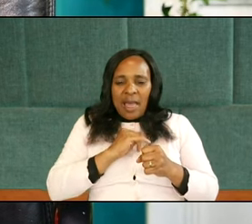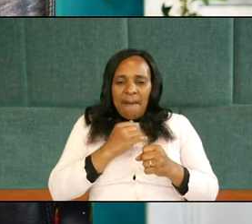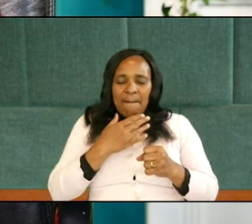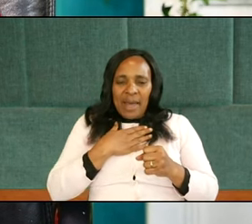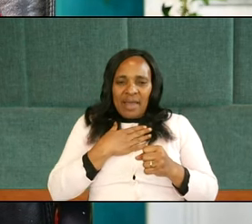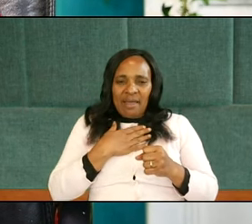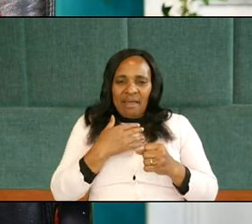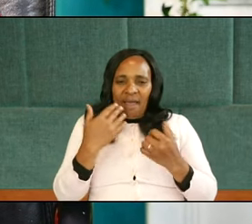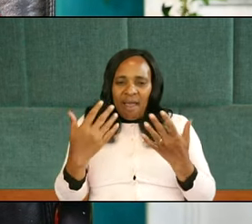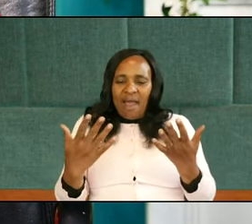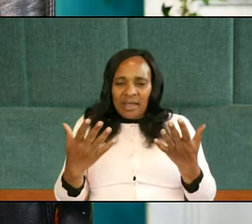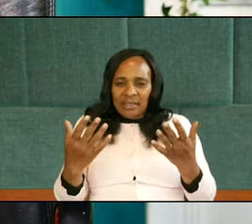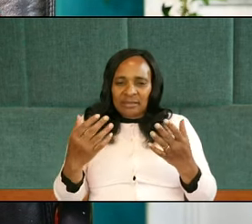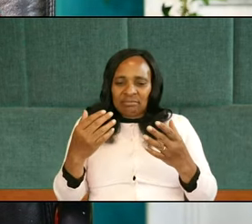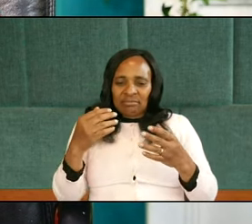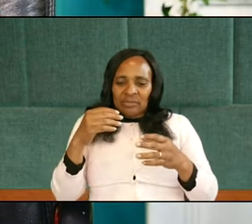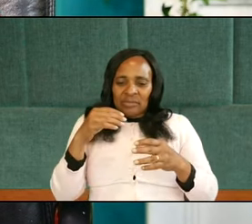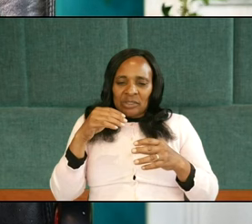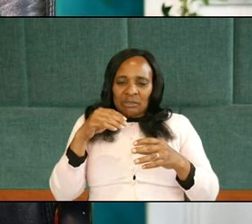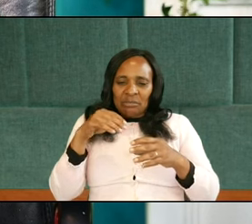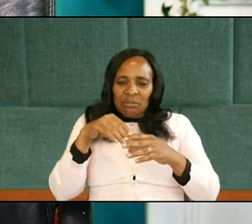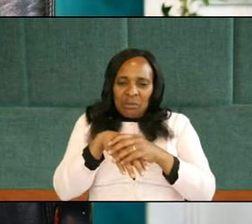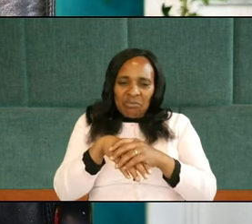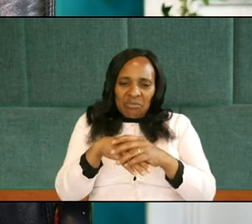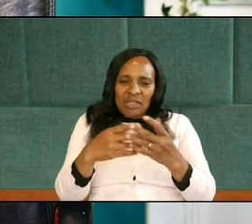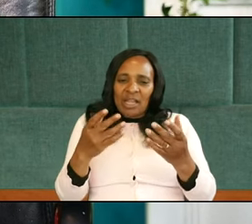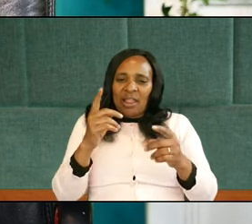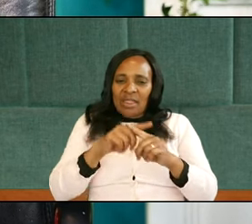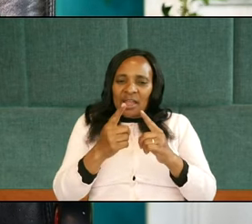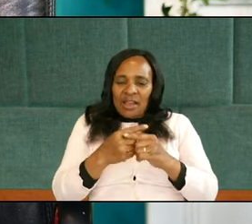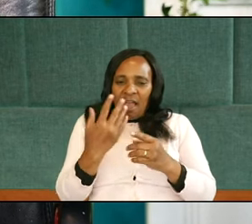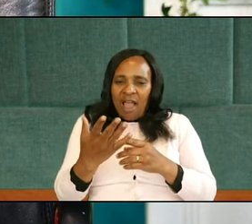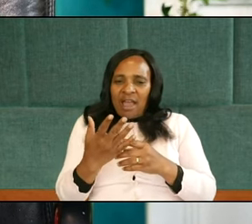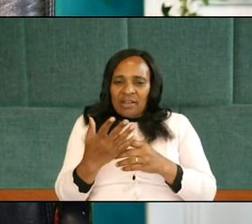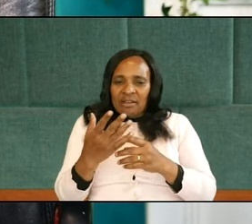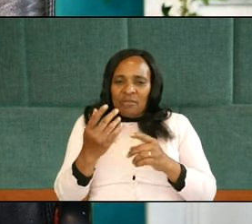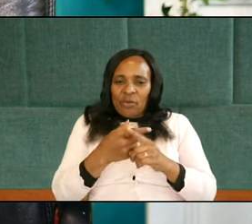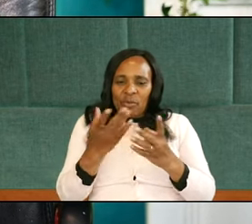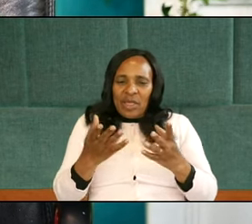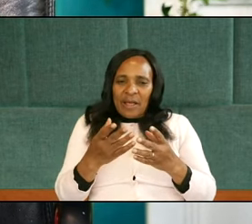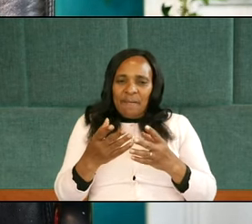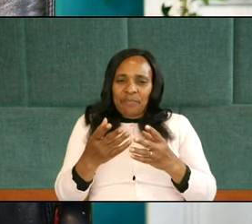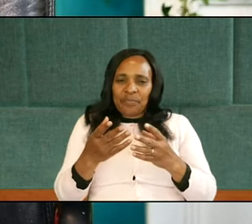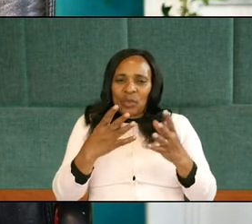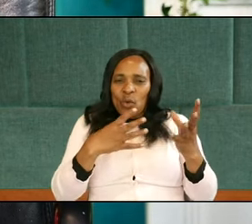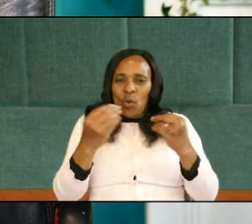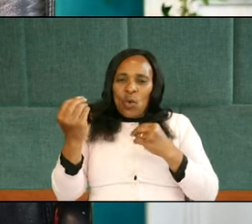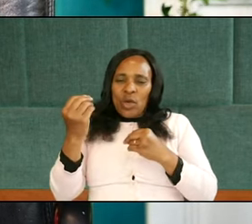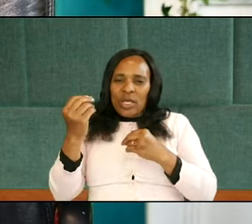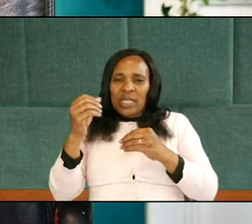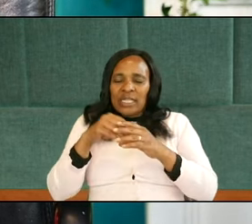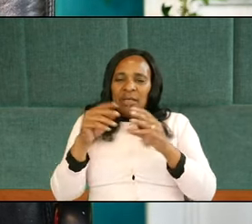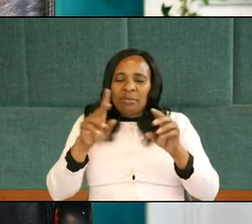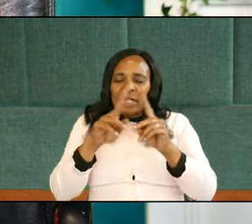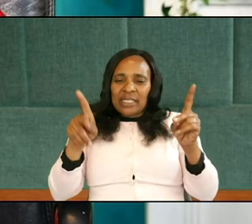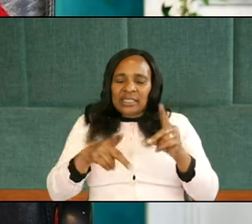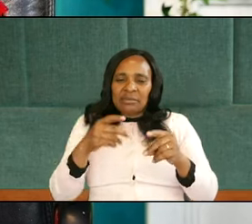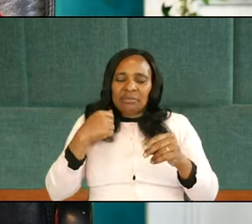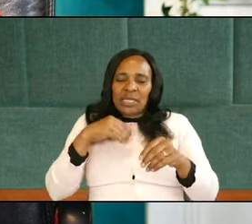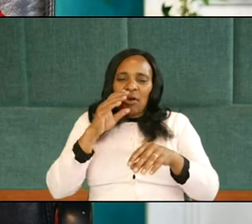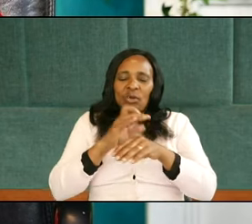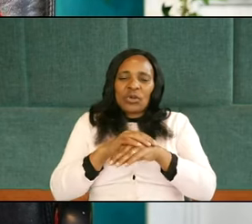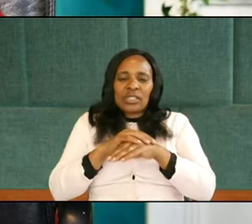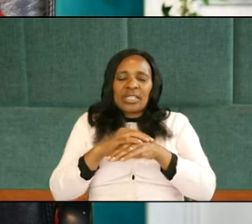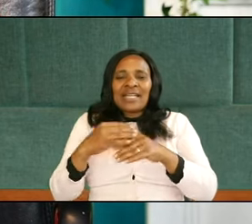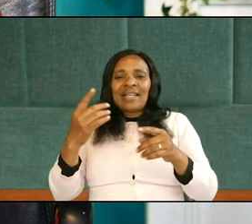hand is stuck, or do I now, you know, remove it and then there will be a sound from the penknife going deep into the vase and then I'll be caught. So